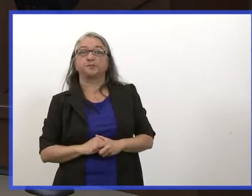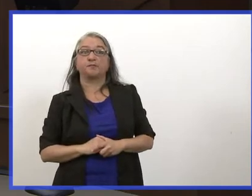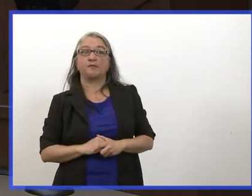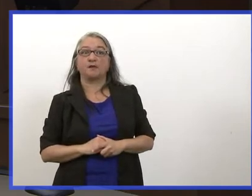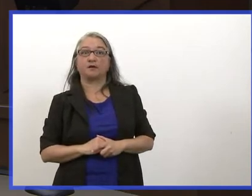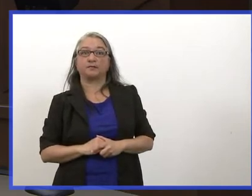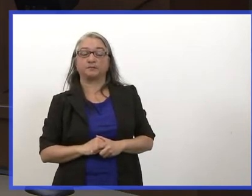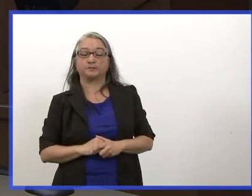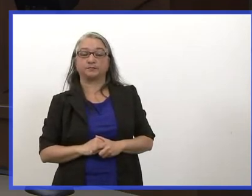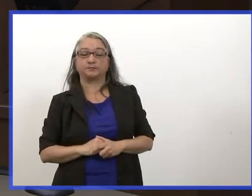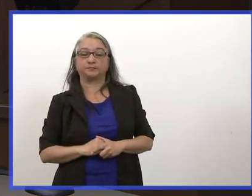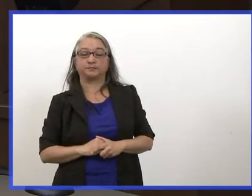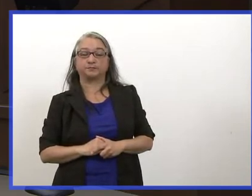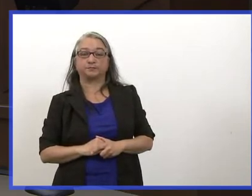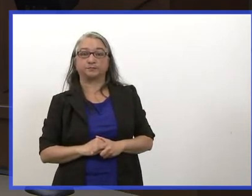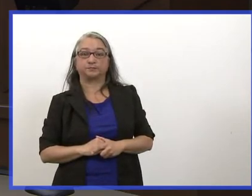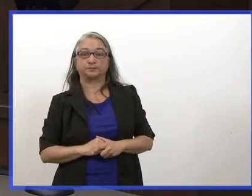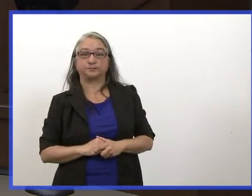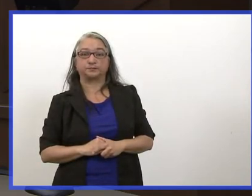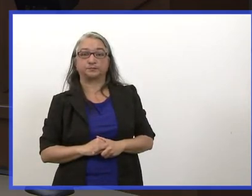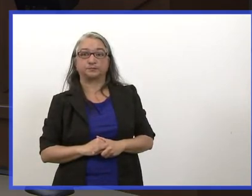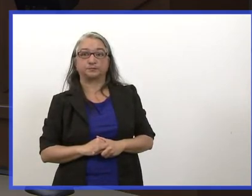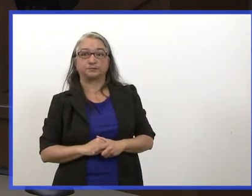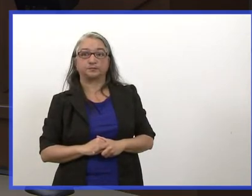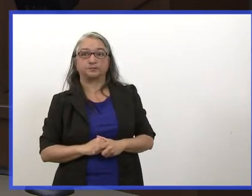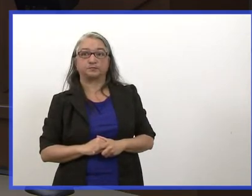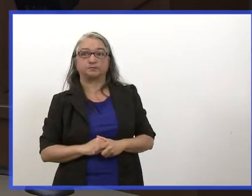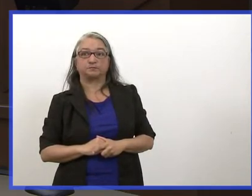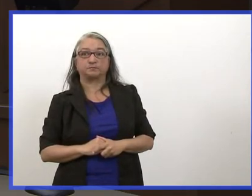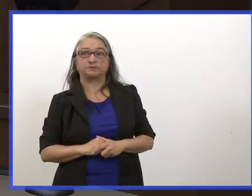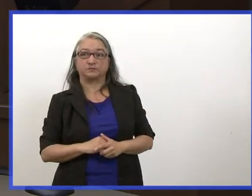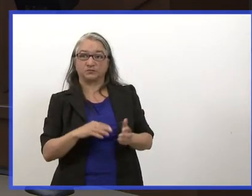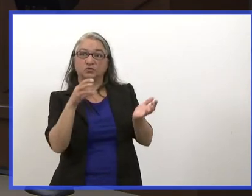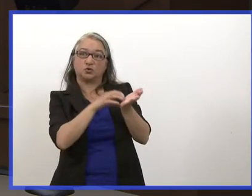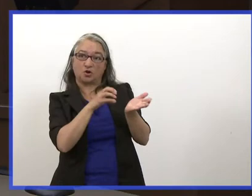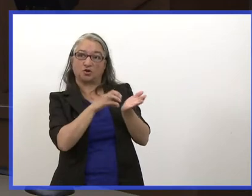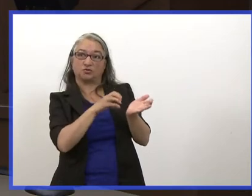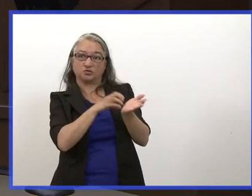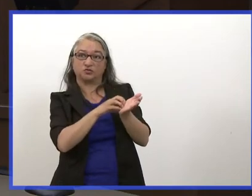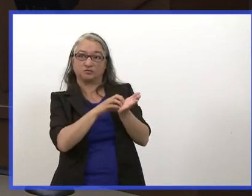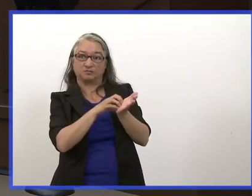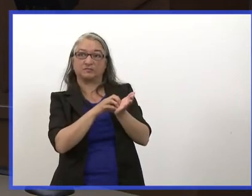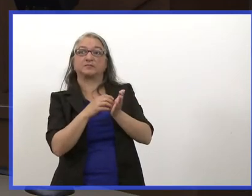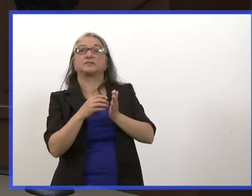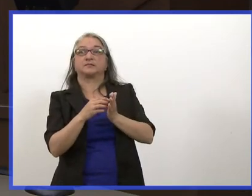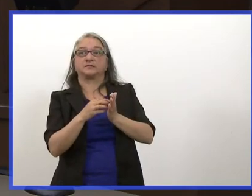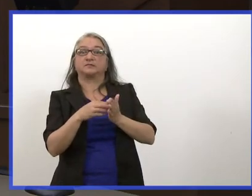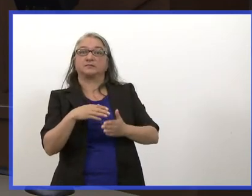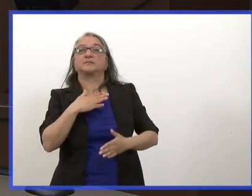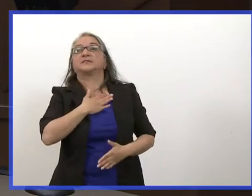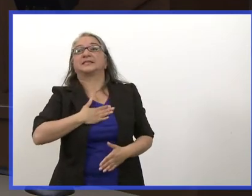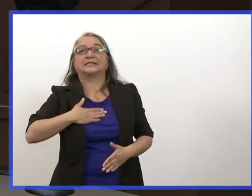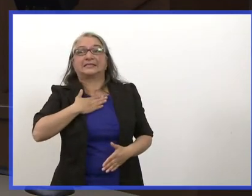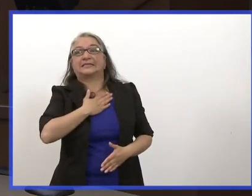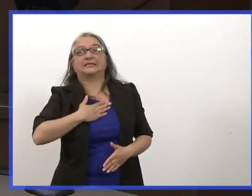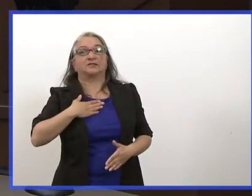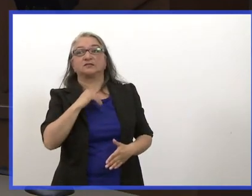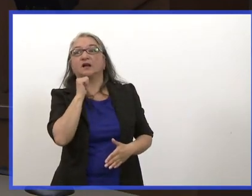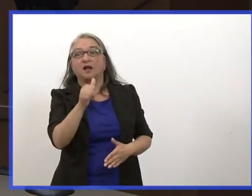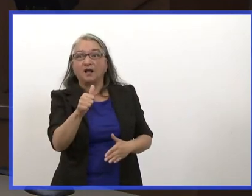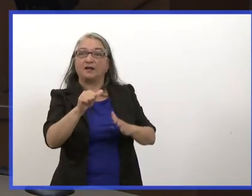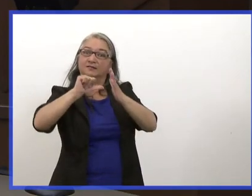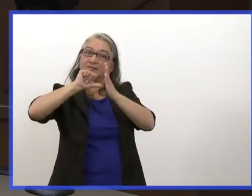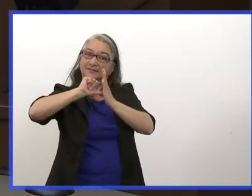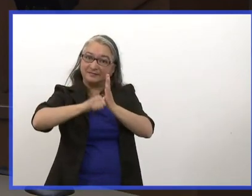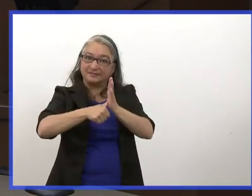your own doctors have pleaded with you to close non-essential businesses and issue a stay-at-home order. And